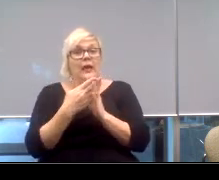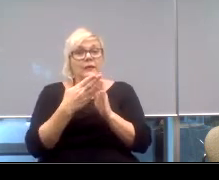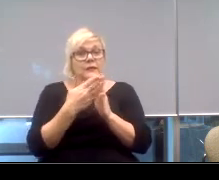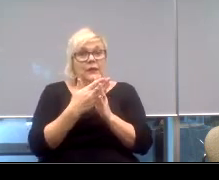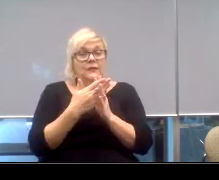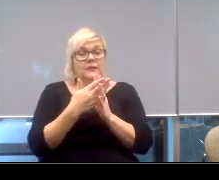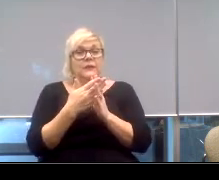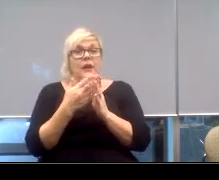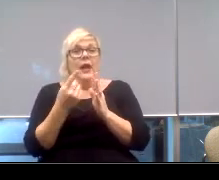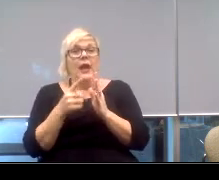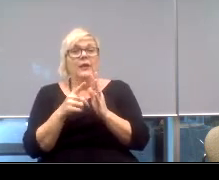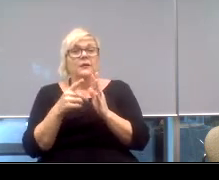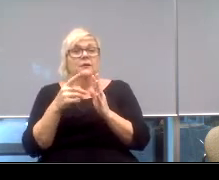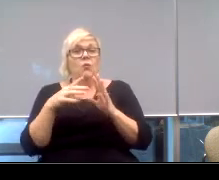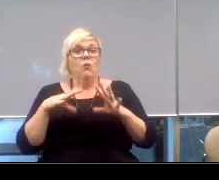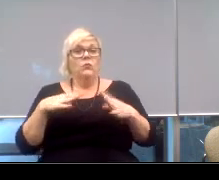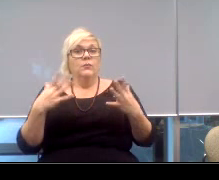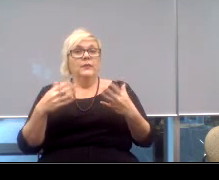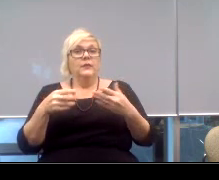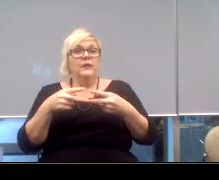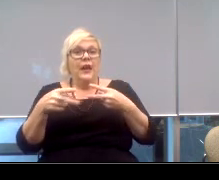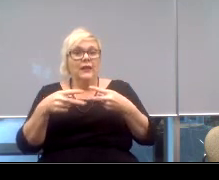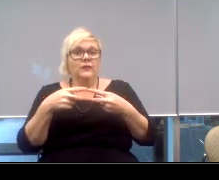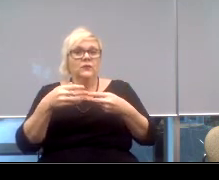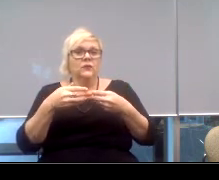activated doors, gates, and so forth.